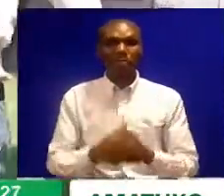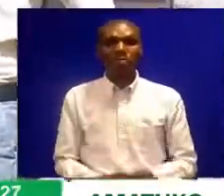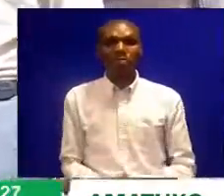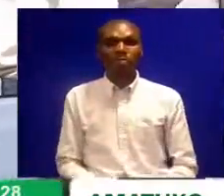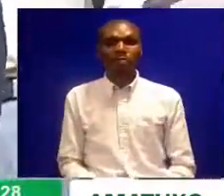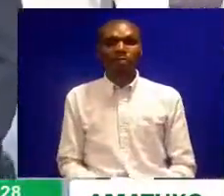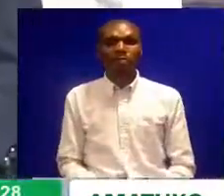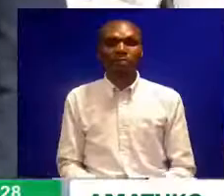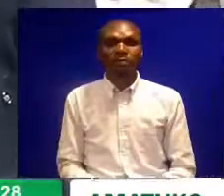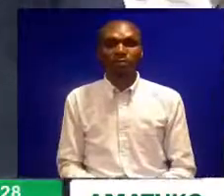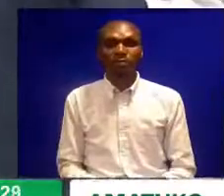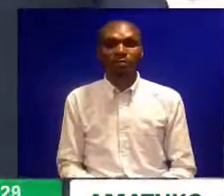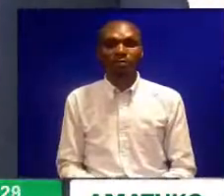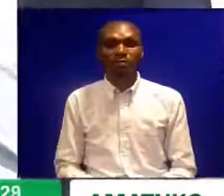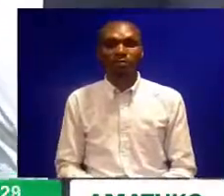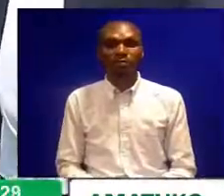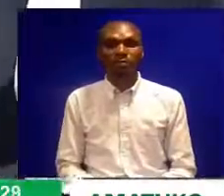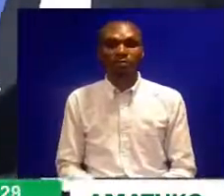Solidarity